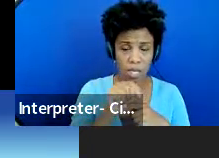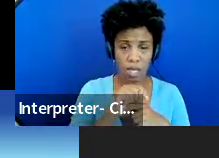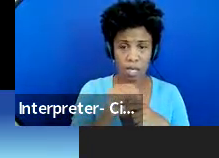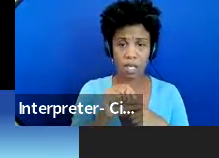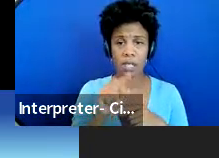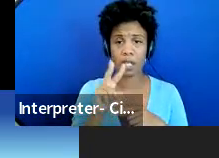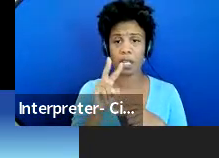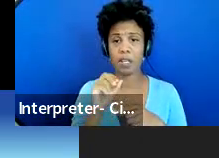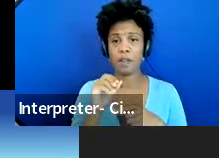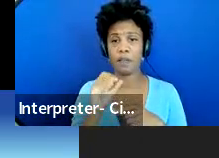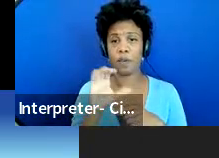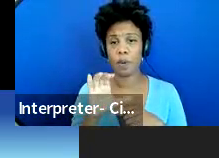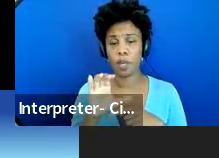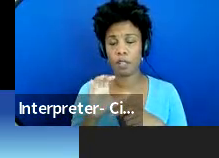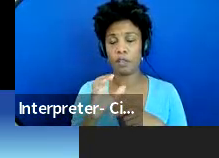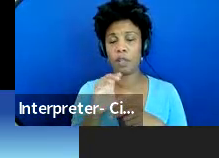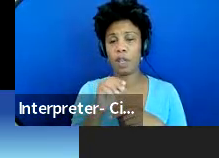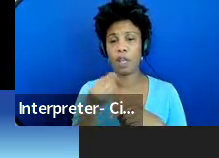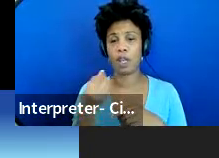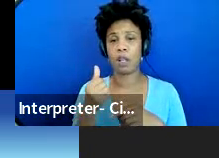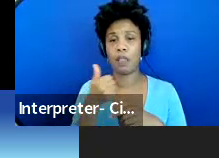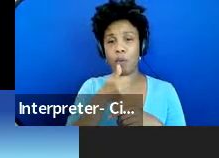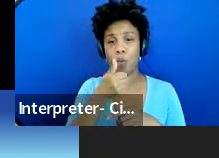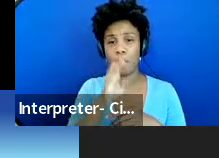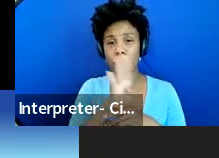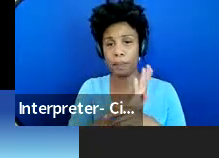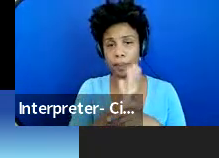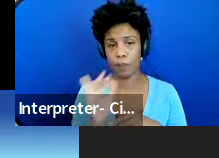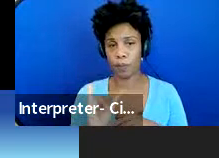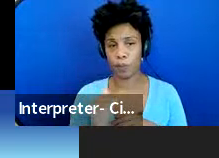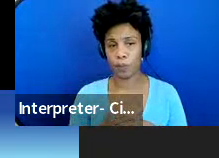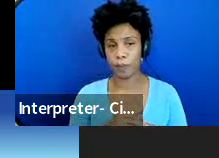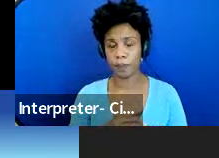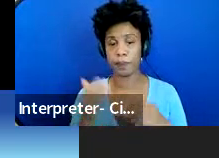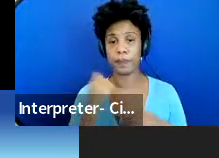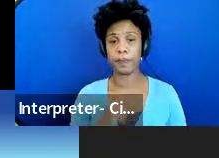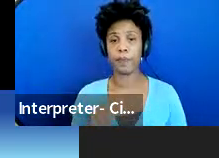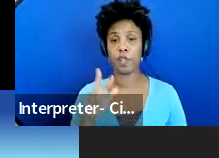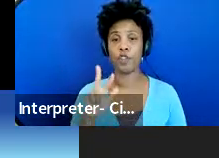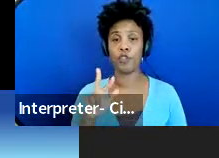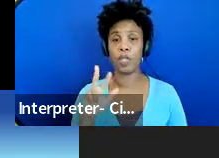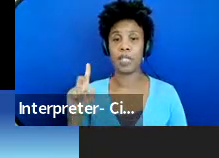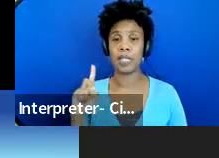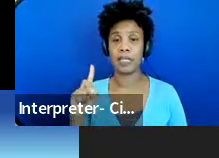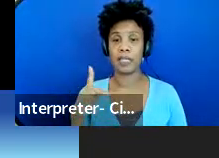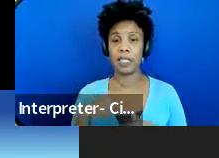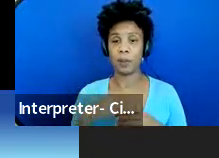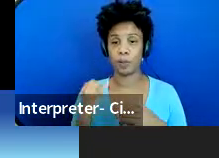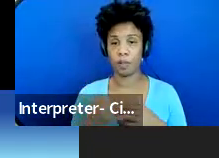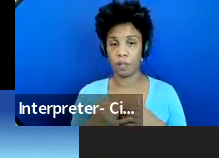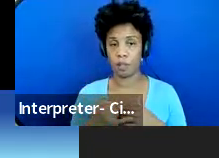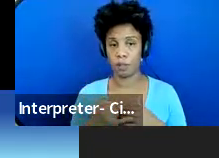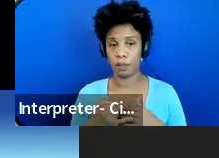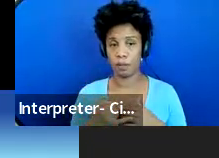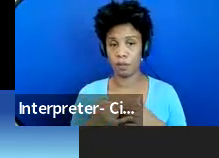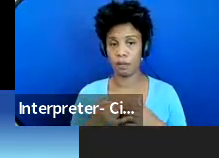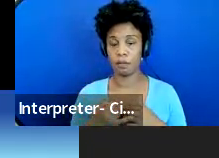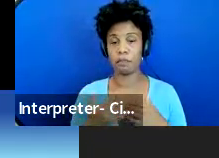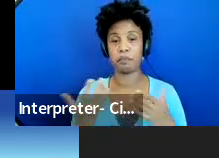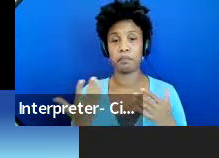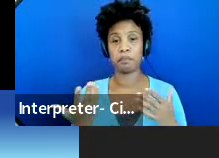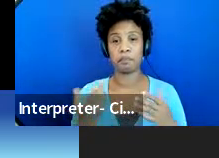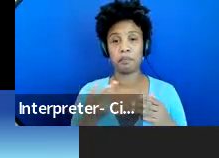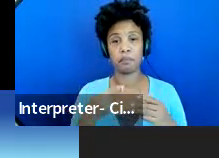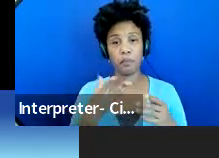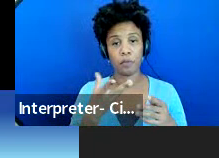services. There is 3Ds Project that provides services to persons with disabilities. It has main areas